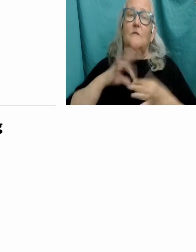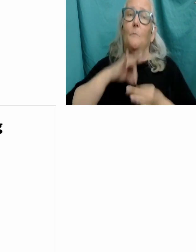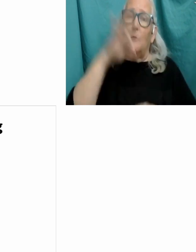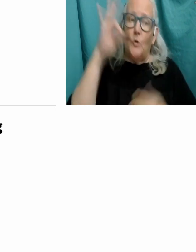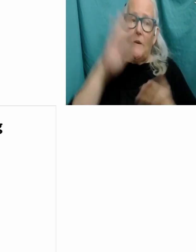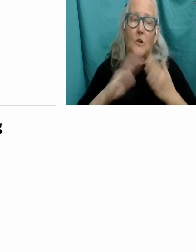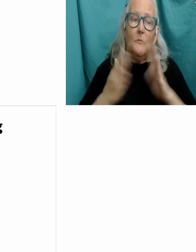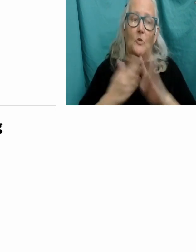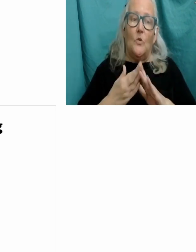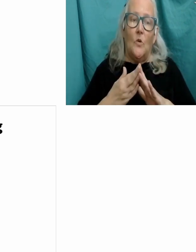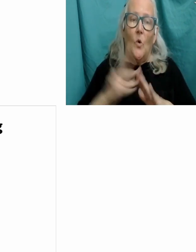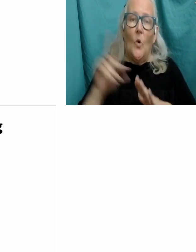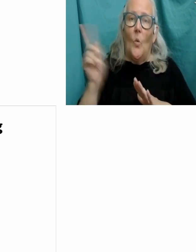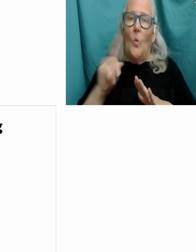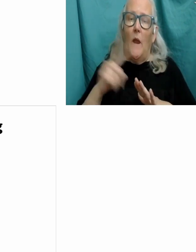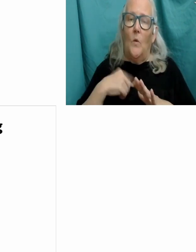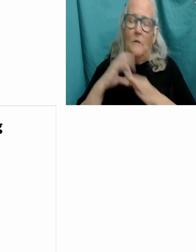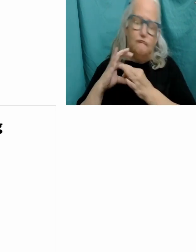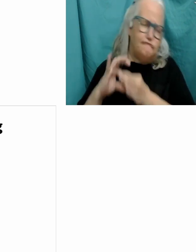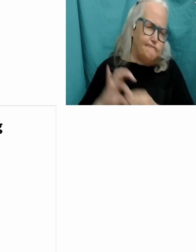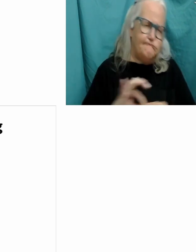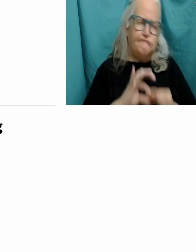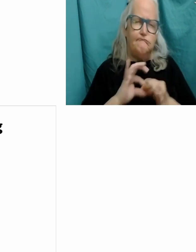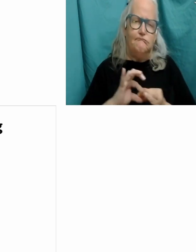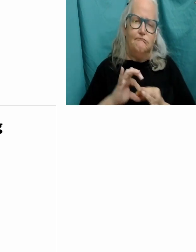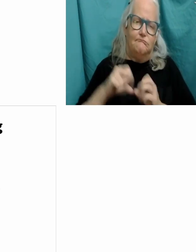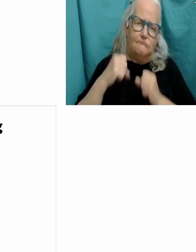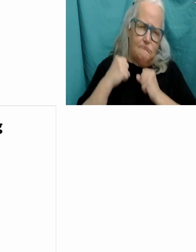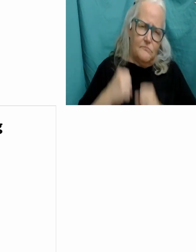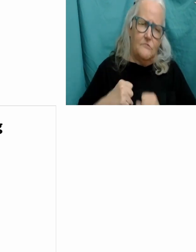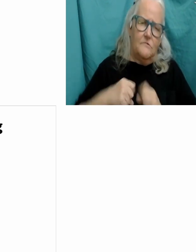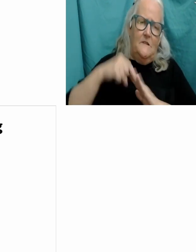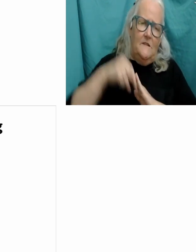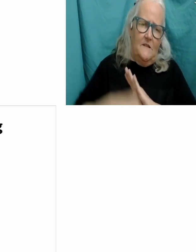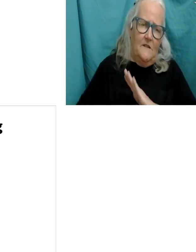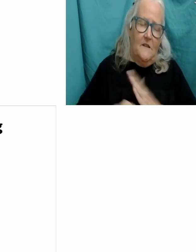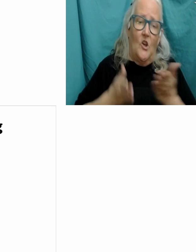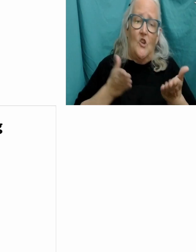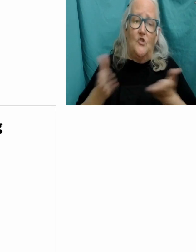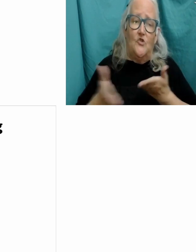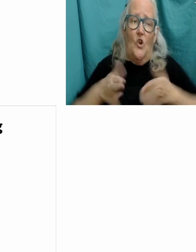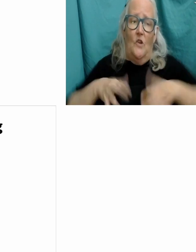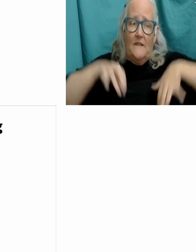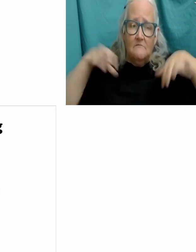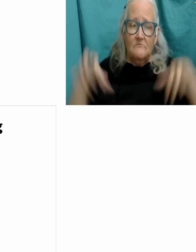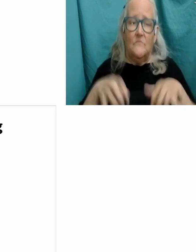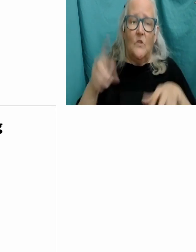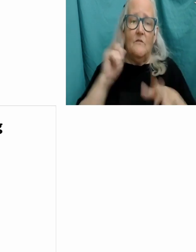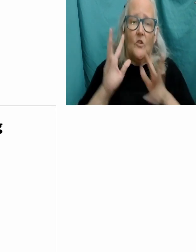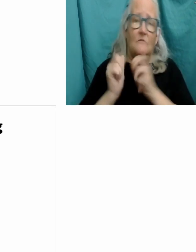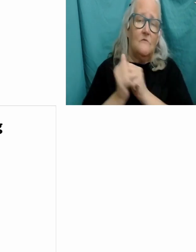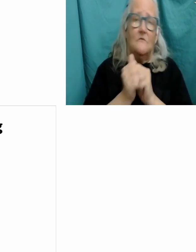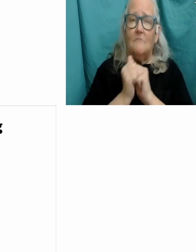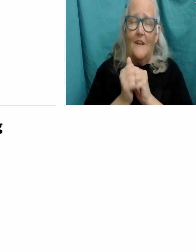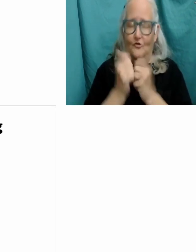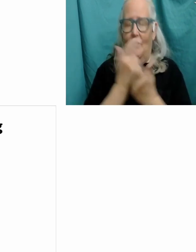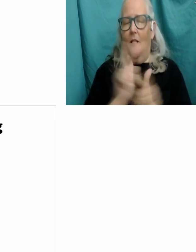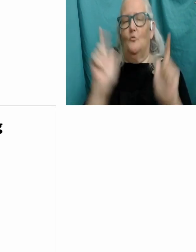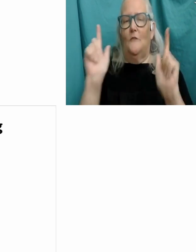we connect deeply, serve, and mobilize for our collective liberation.